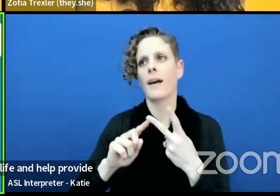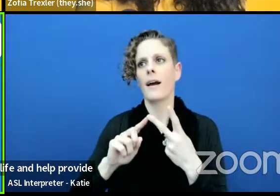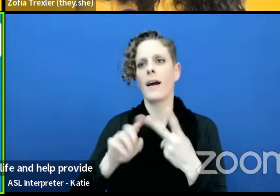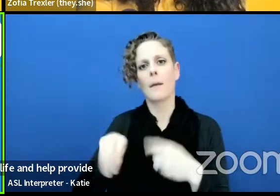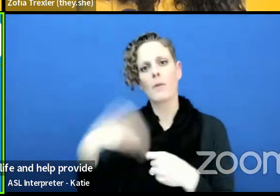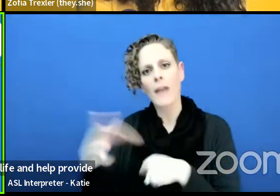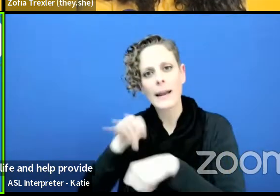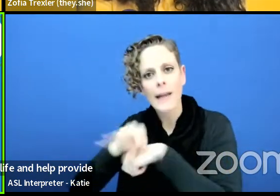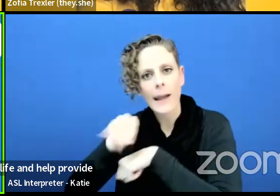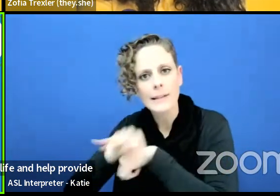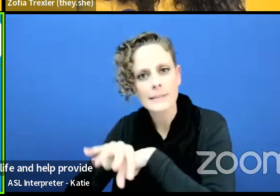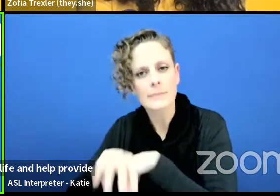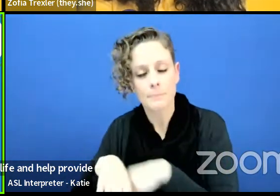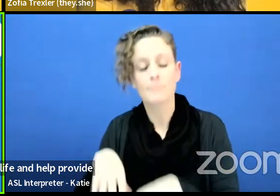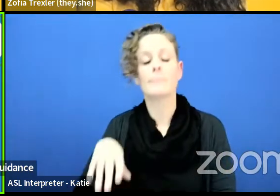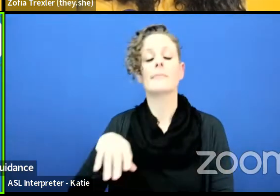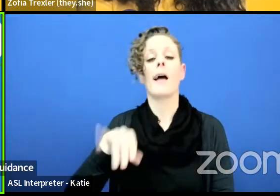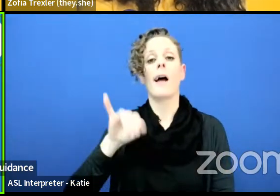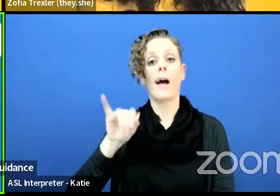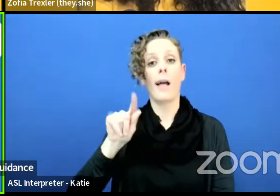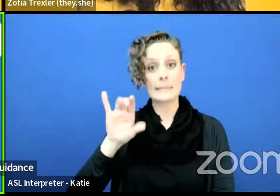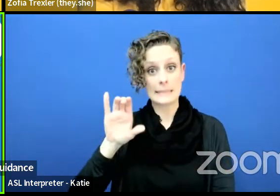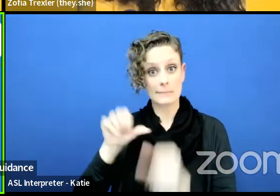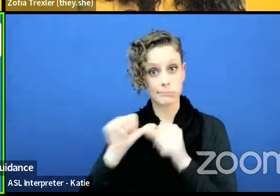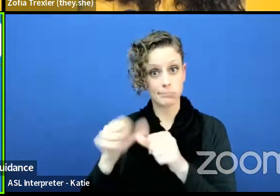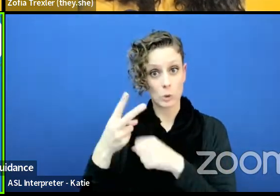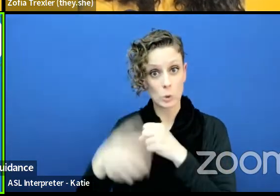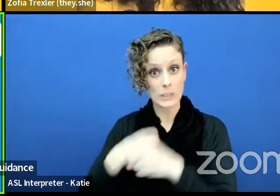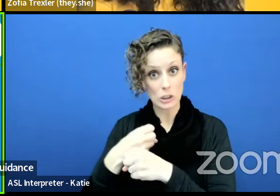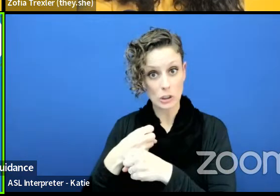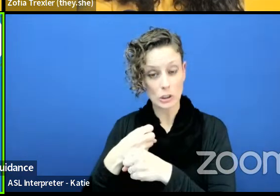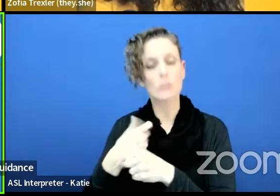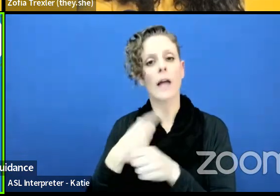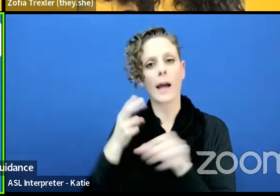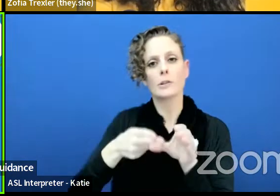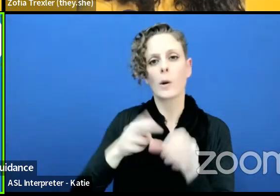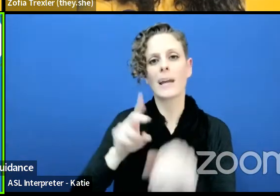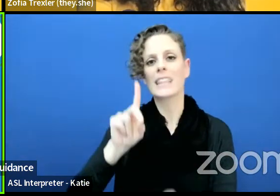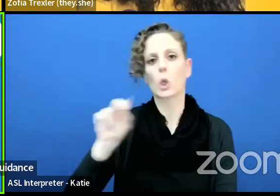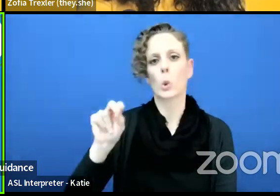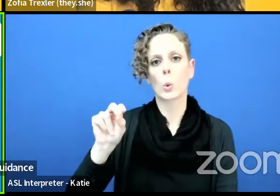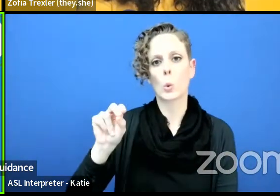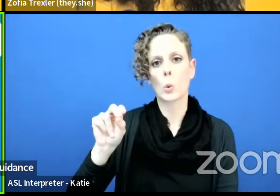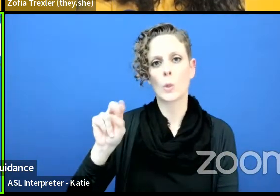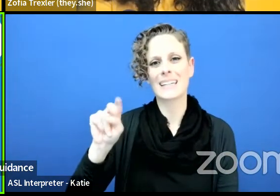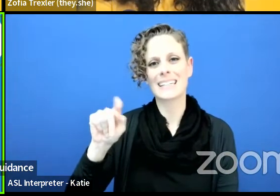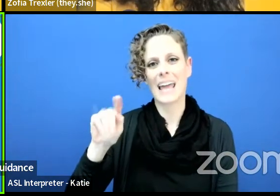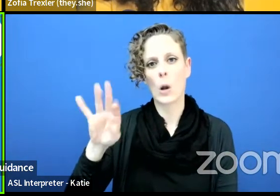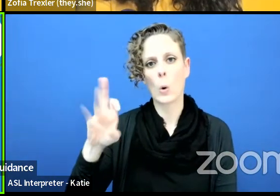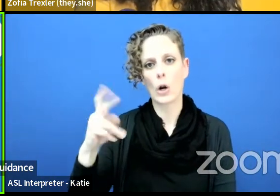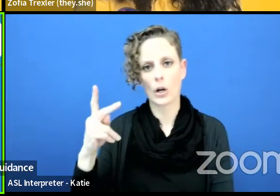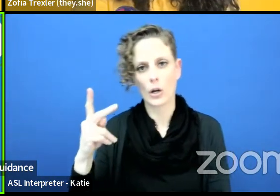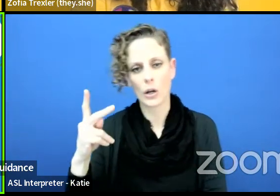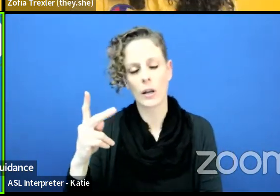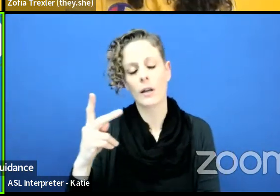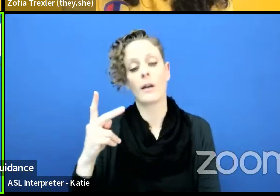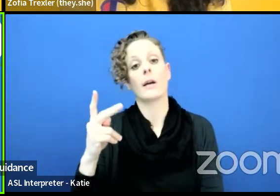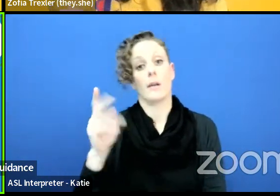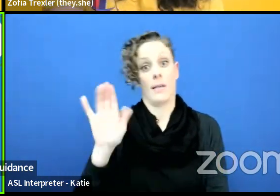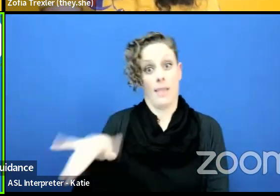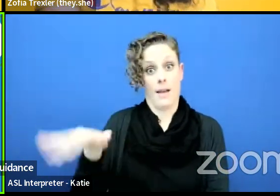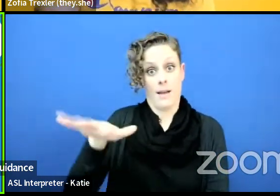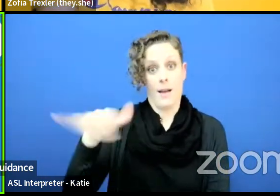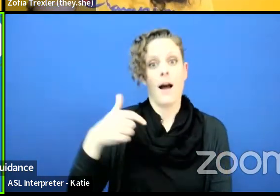2 years into the ILC, I joined into the DO Network, where I came across some